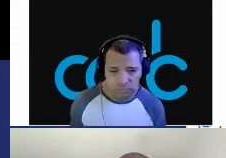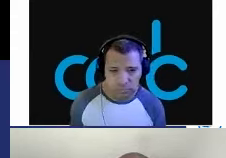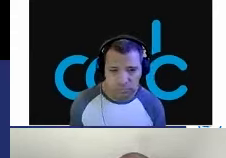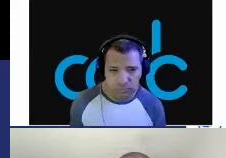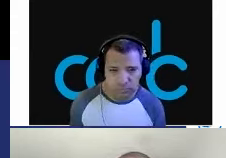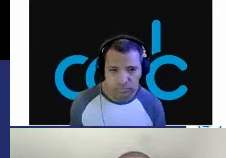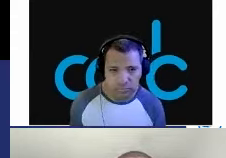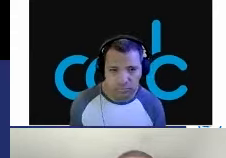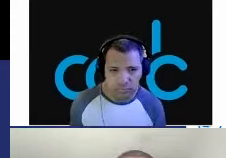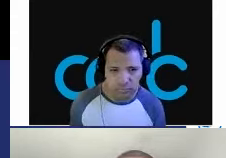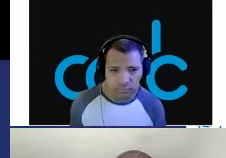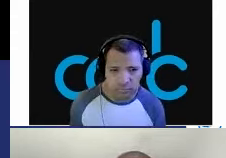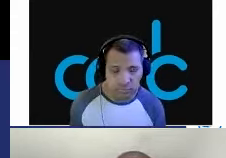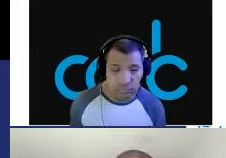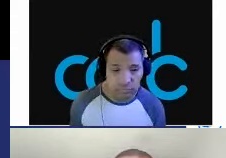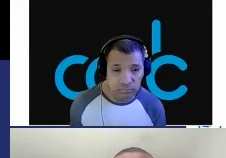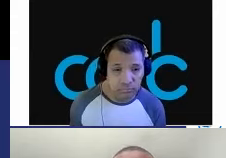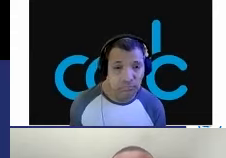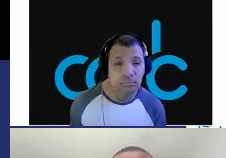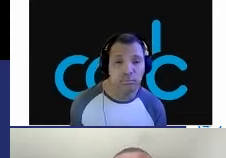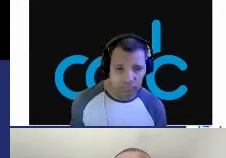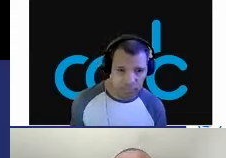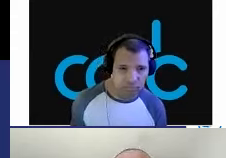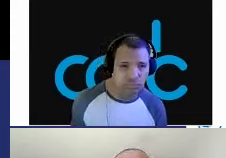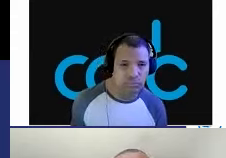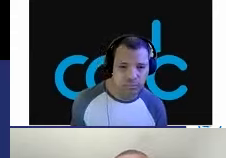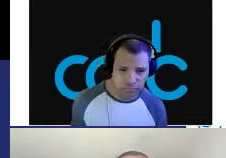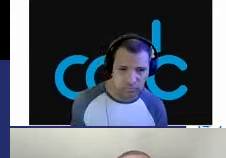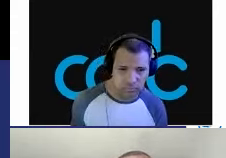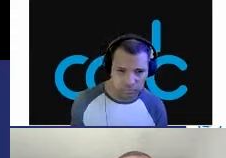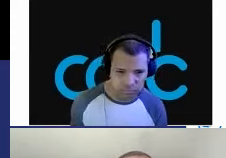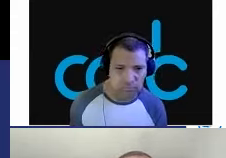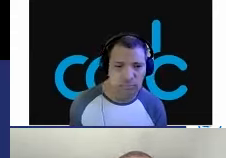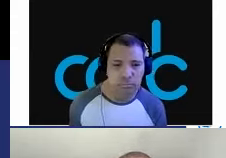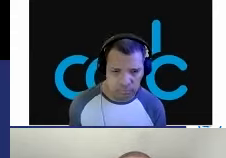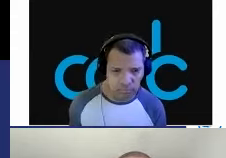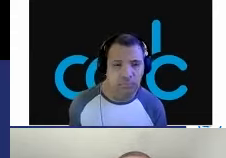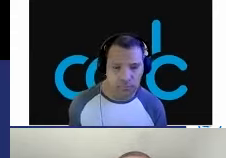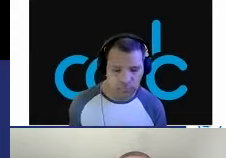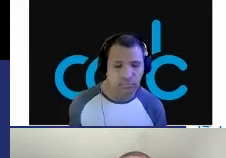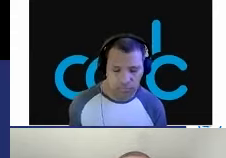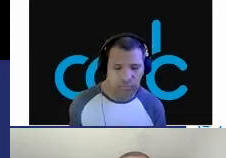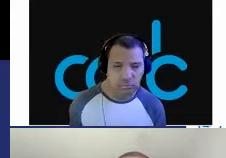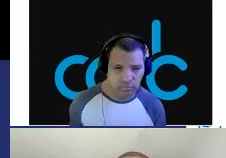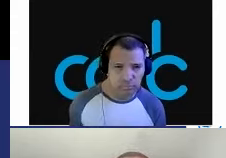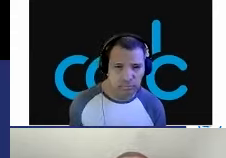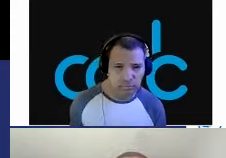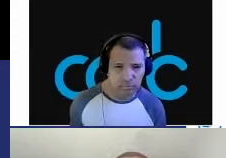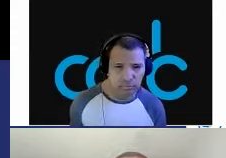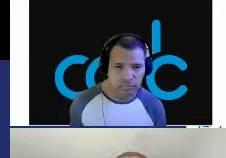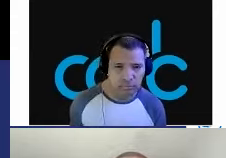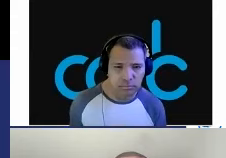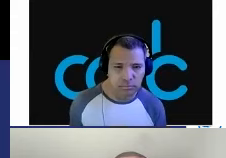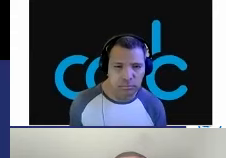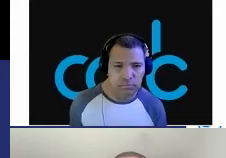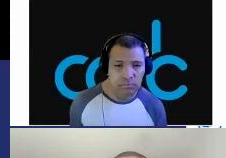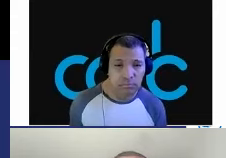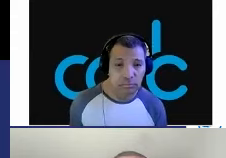certain terms, it might create more distrust. And so what we want to be very mindful of